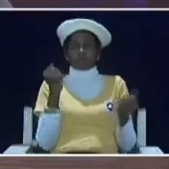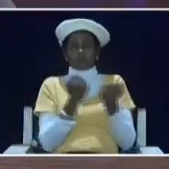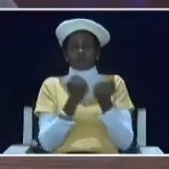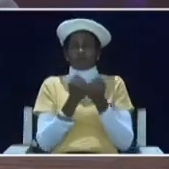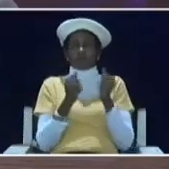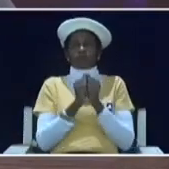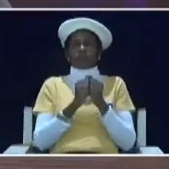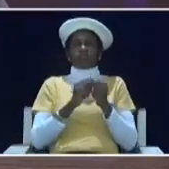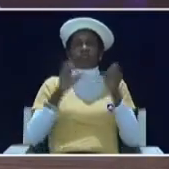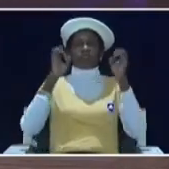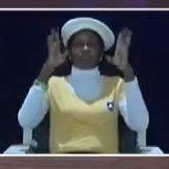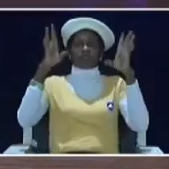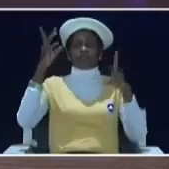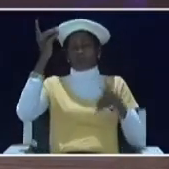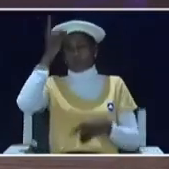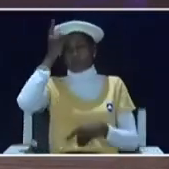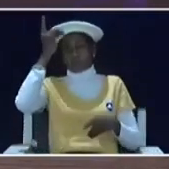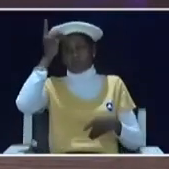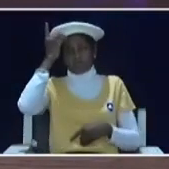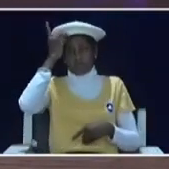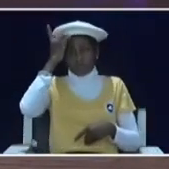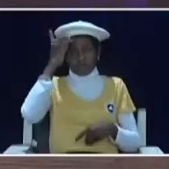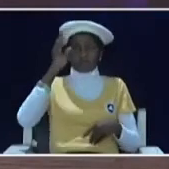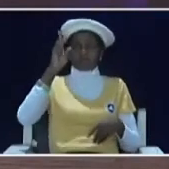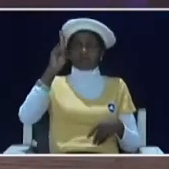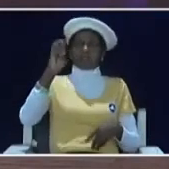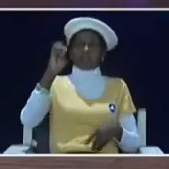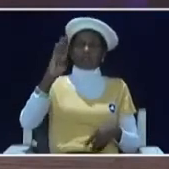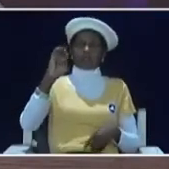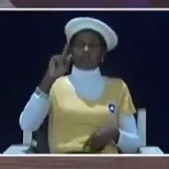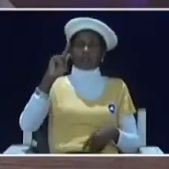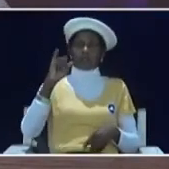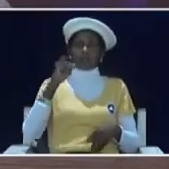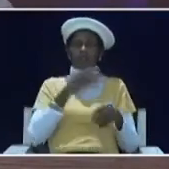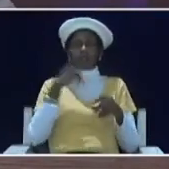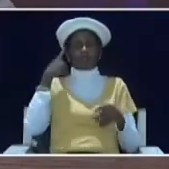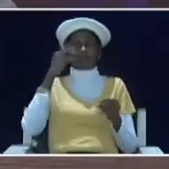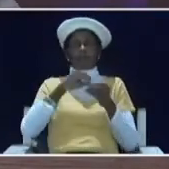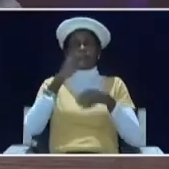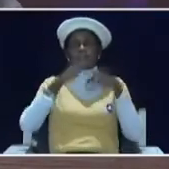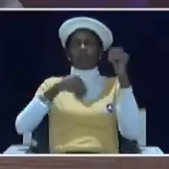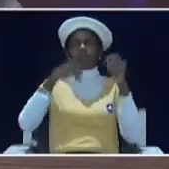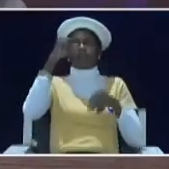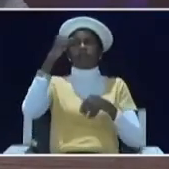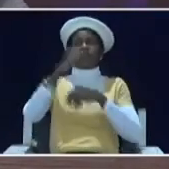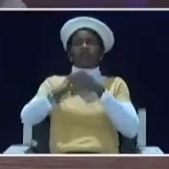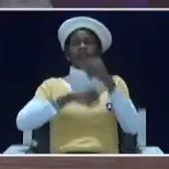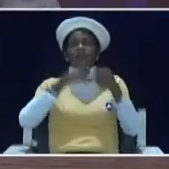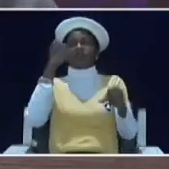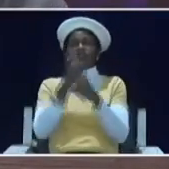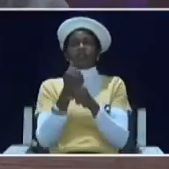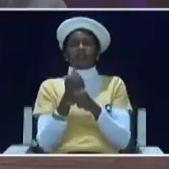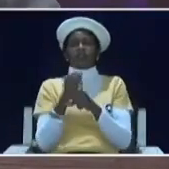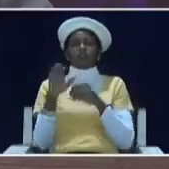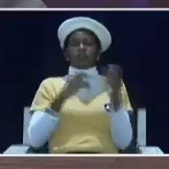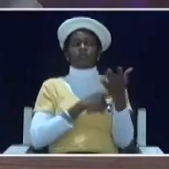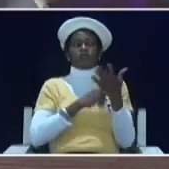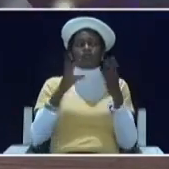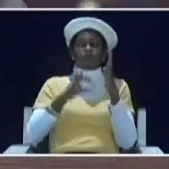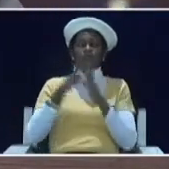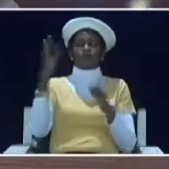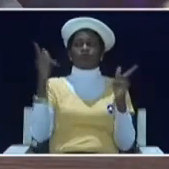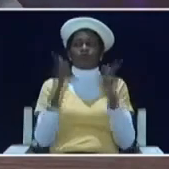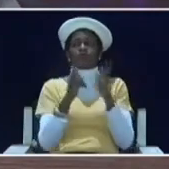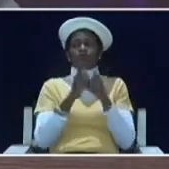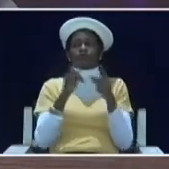terrible diseases, diabetes and arthritis, for over 10 years. During the Holy Ghost Congress